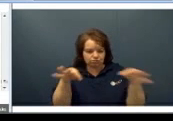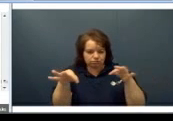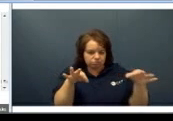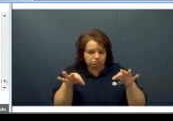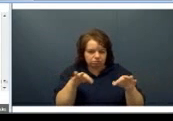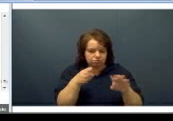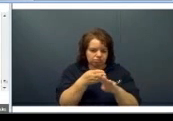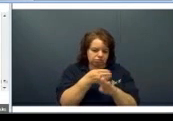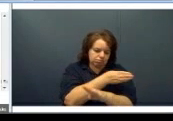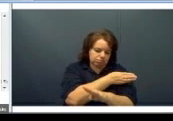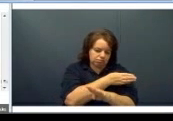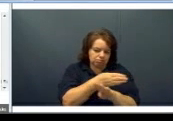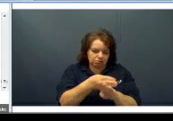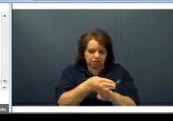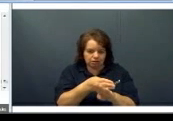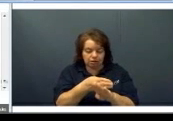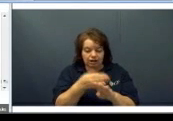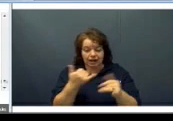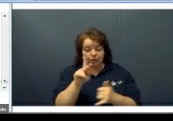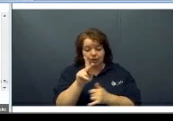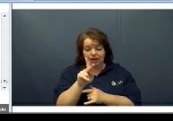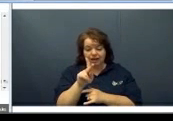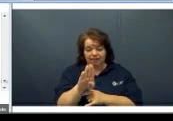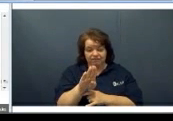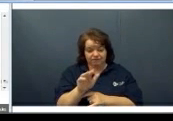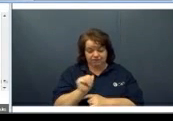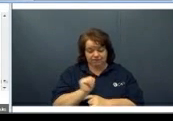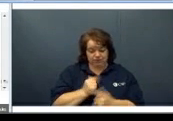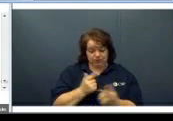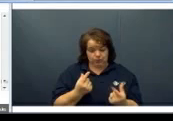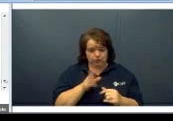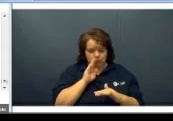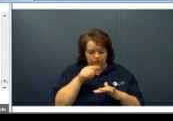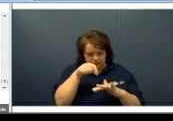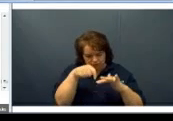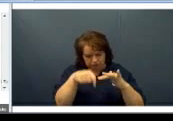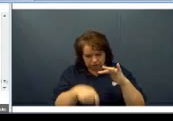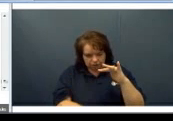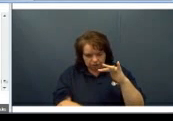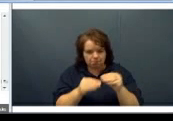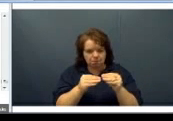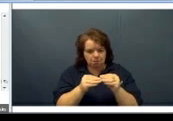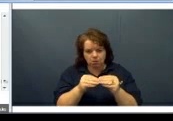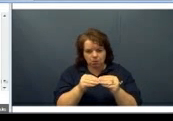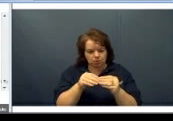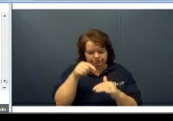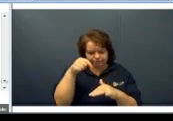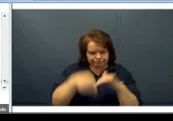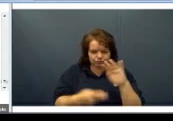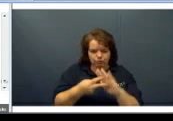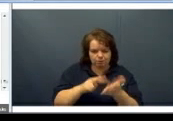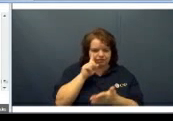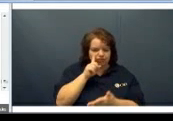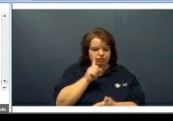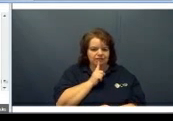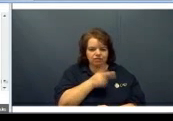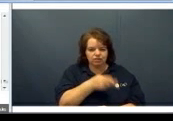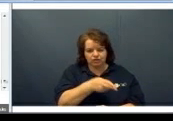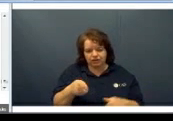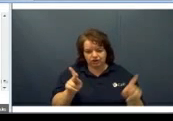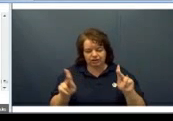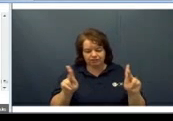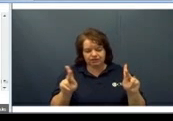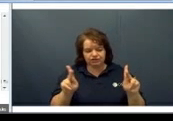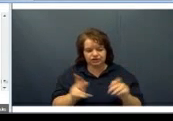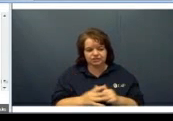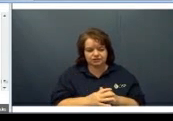for setting the groundwork for us. And what Kevin and I want to do is drill down a little bit deeper into what that means